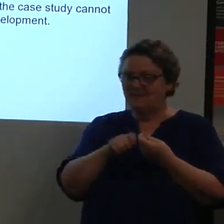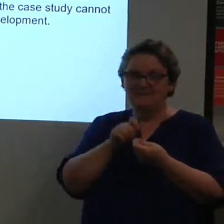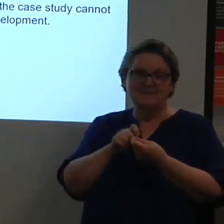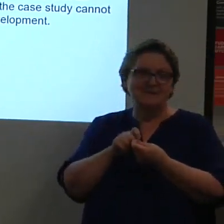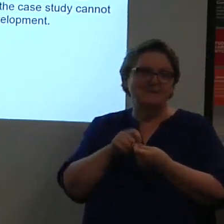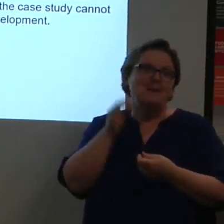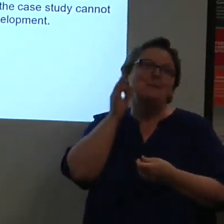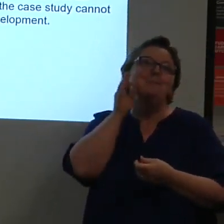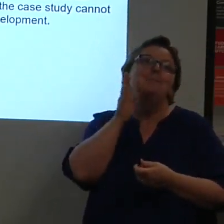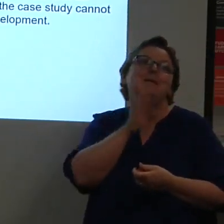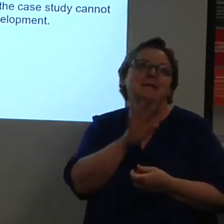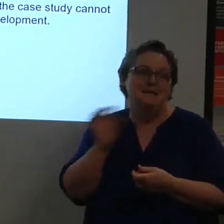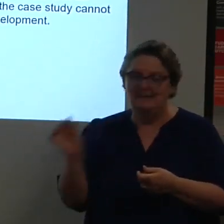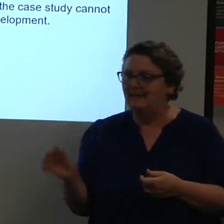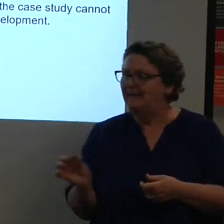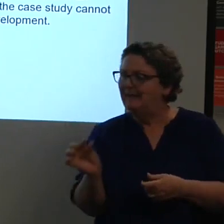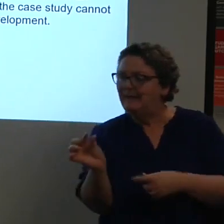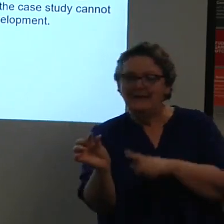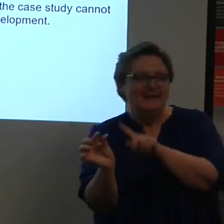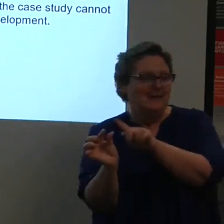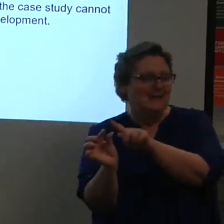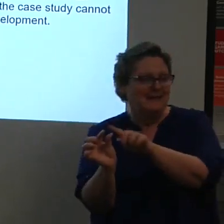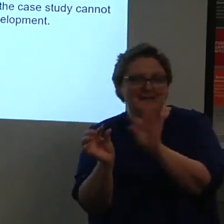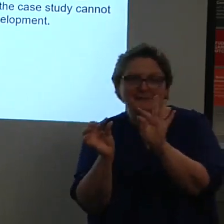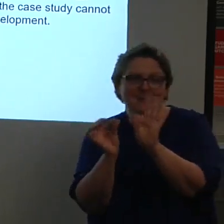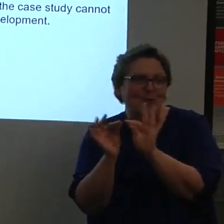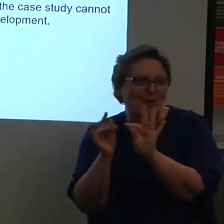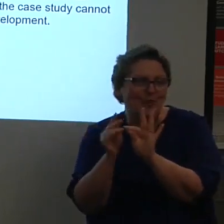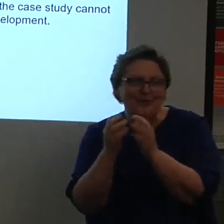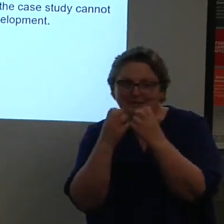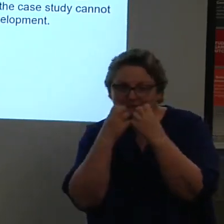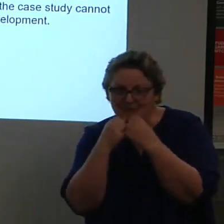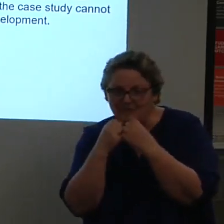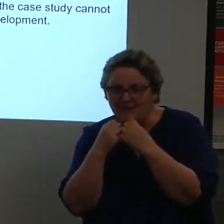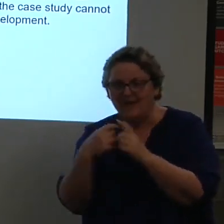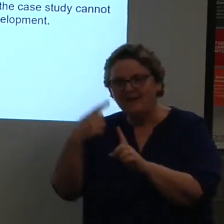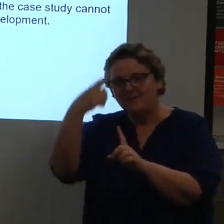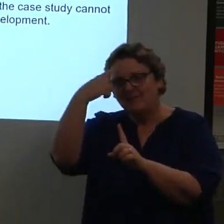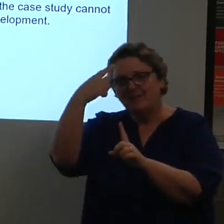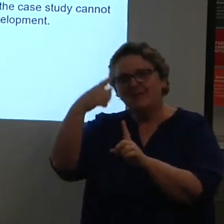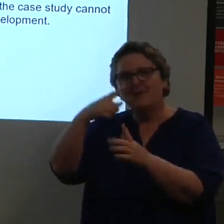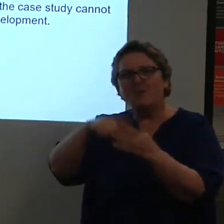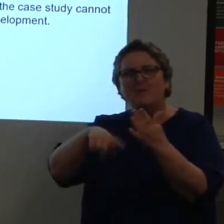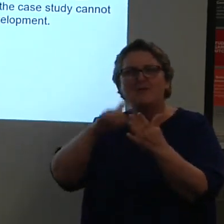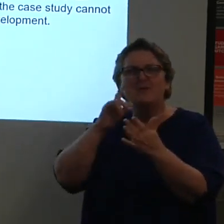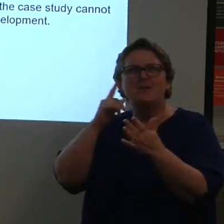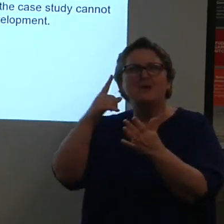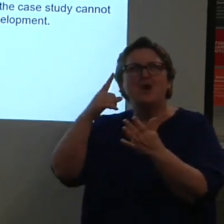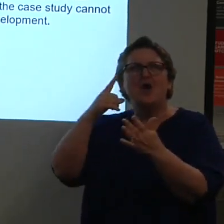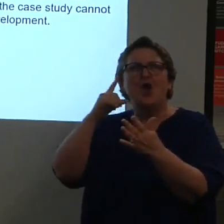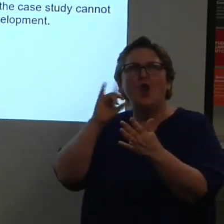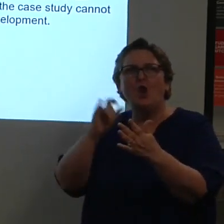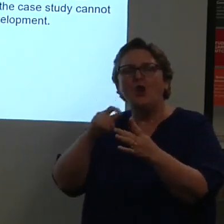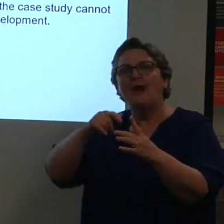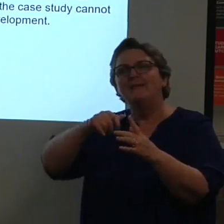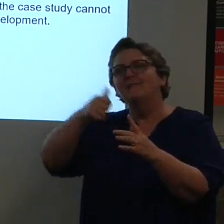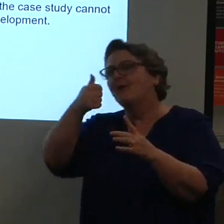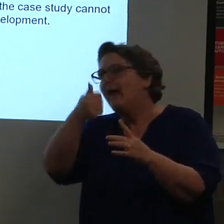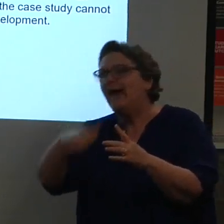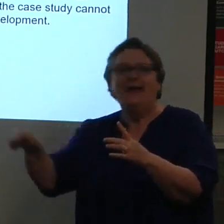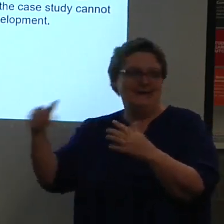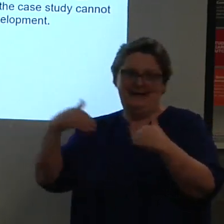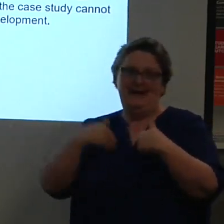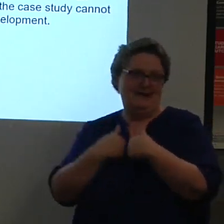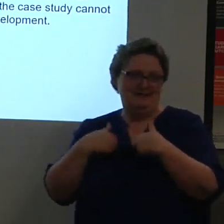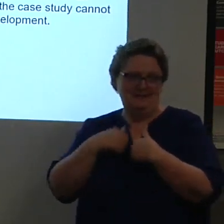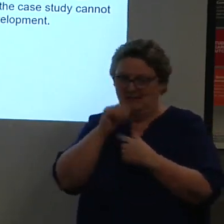bumblebee that they're working on, and think about what that might look like for any other organism that's going to do this, right? So it's going in depth on